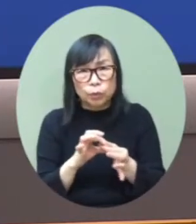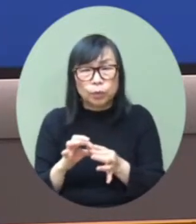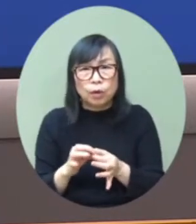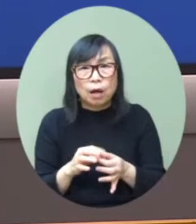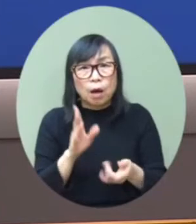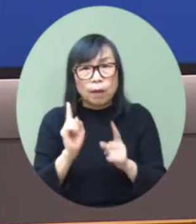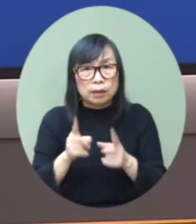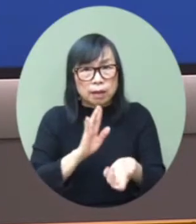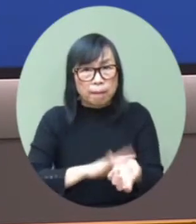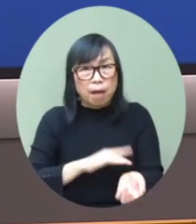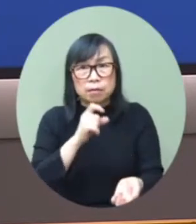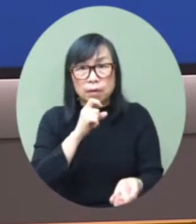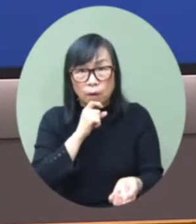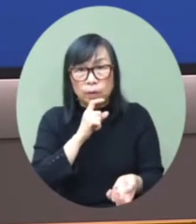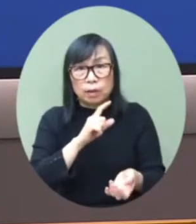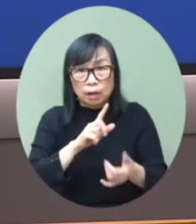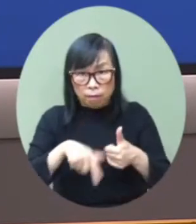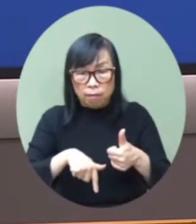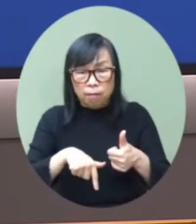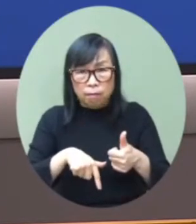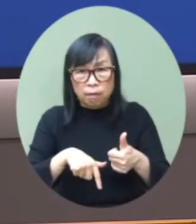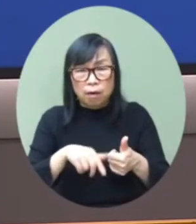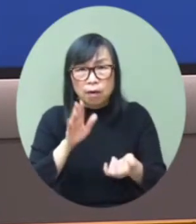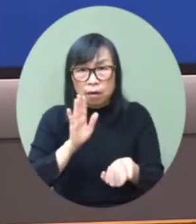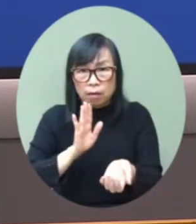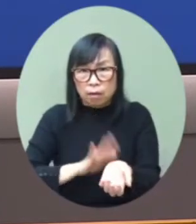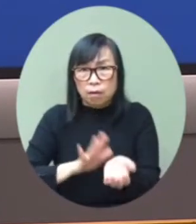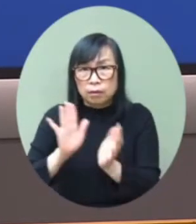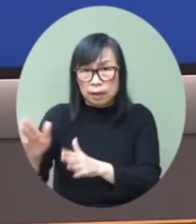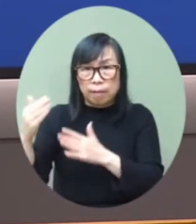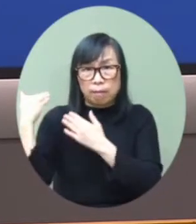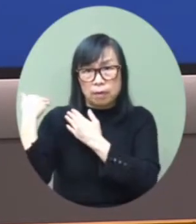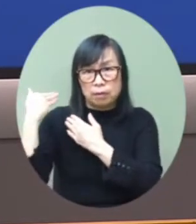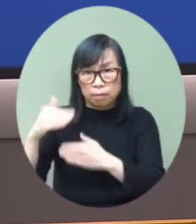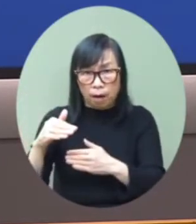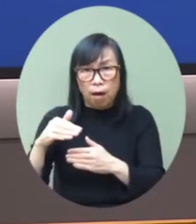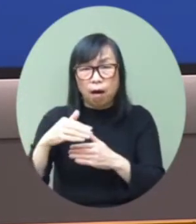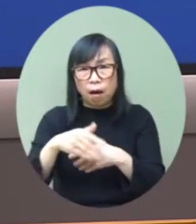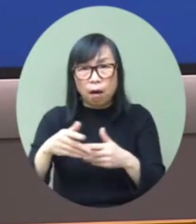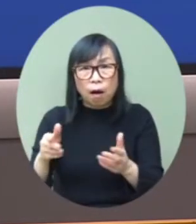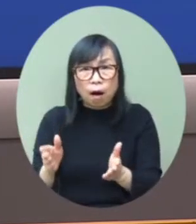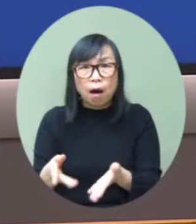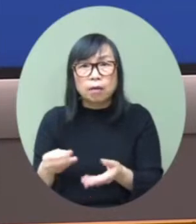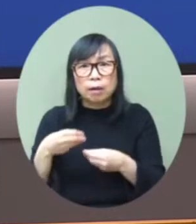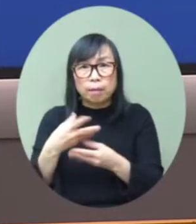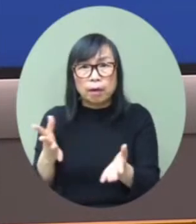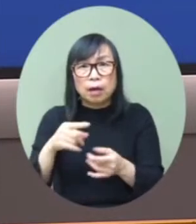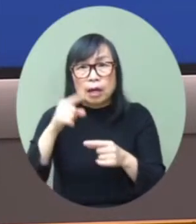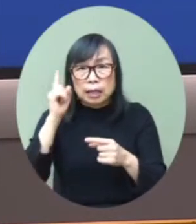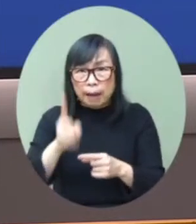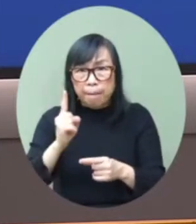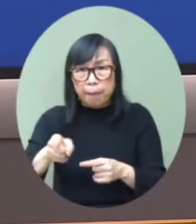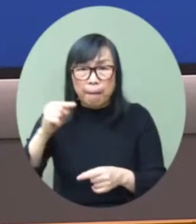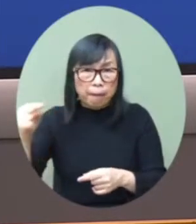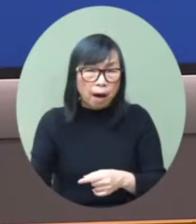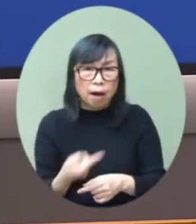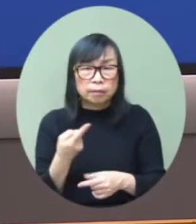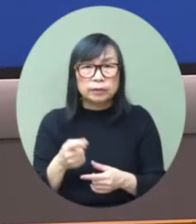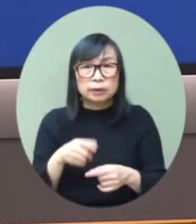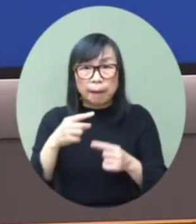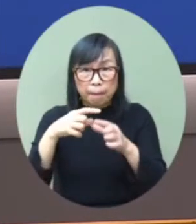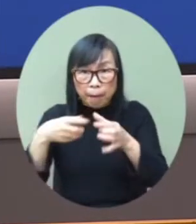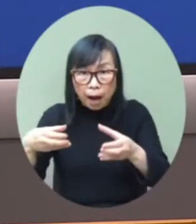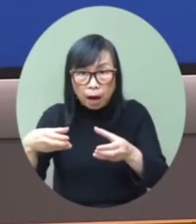contacts and those who are positive. They are included in the COVID